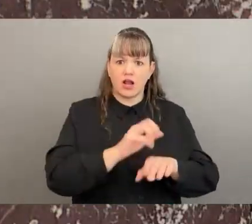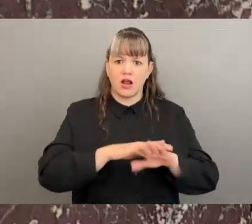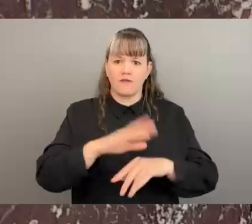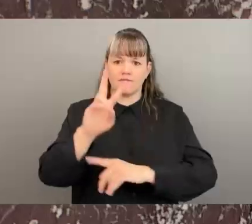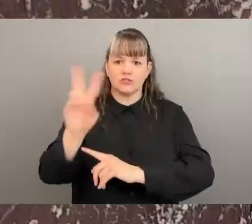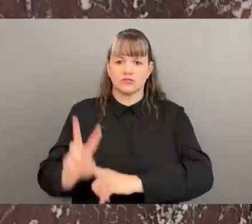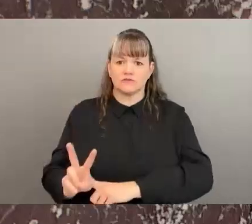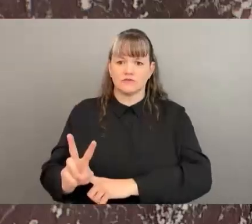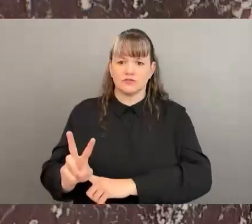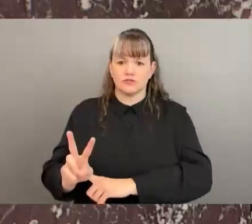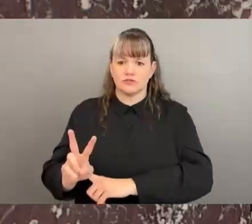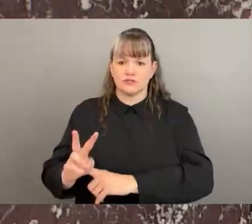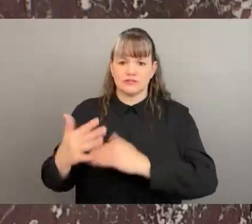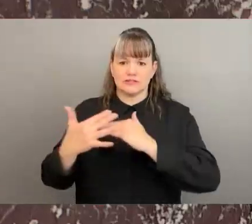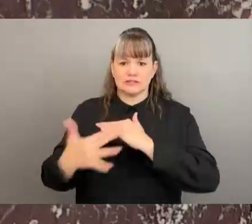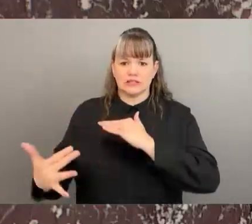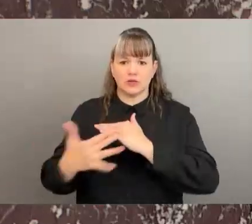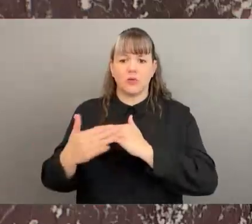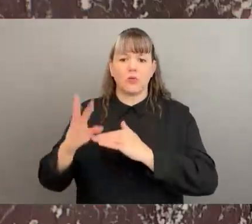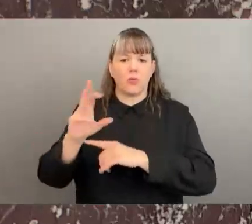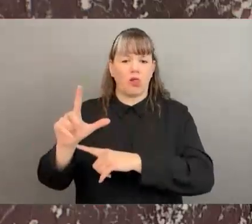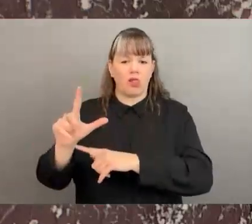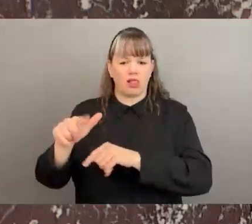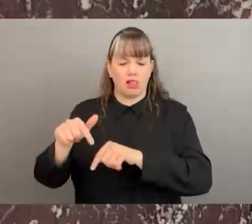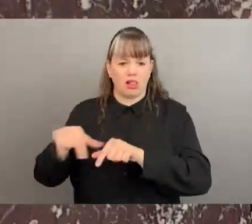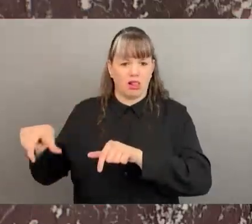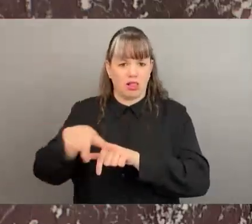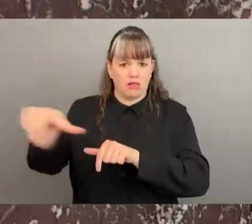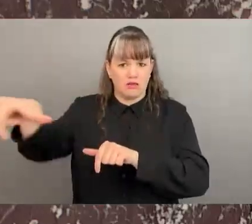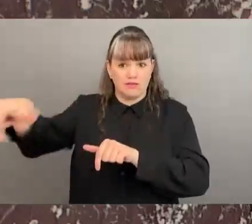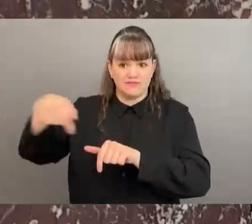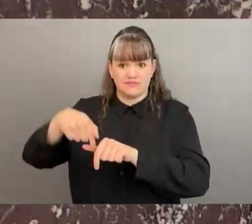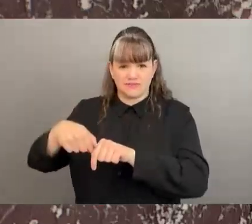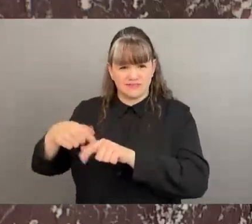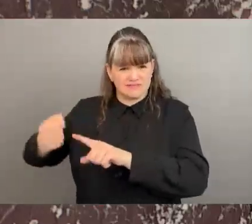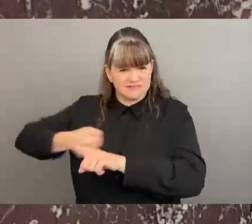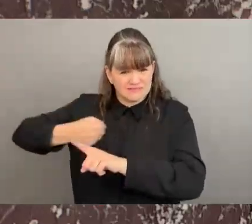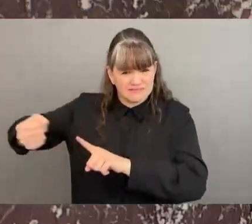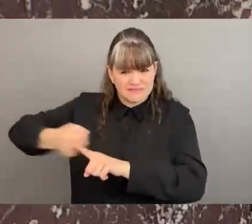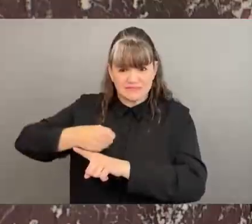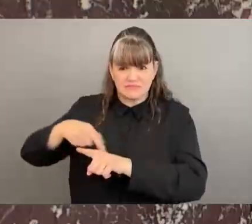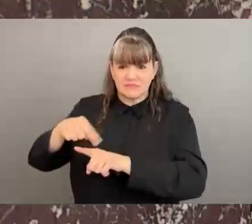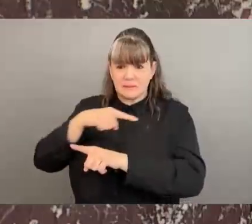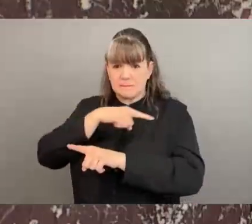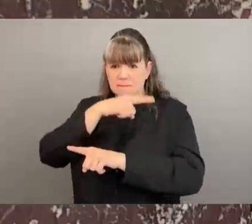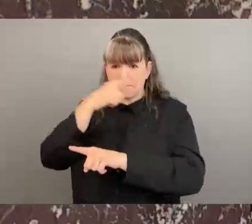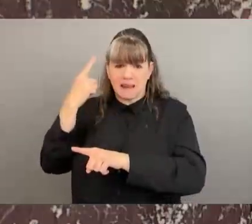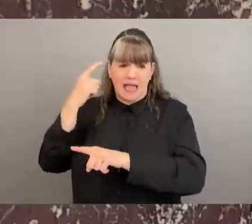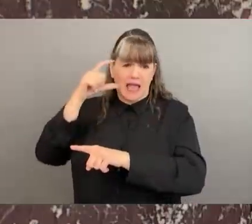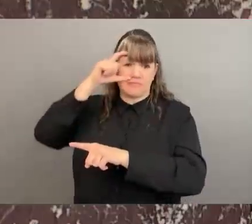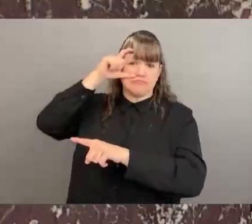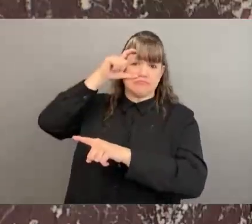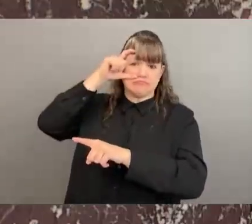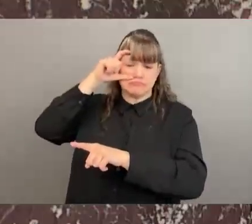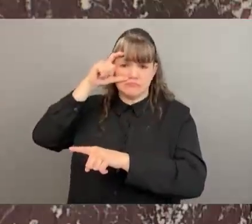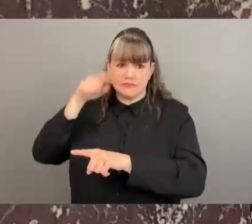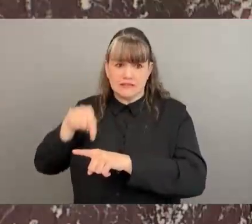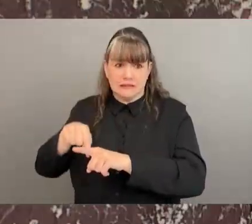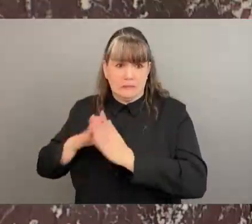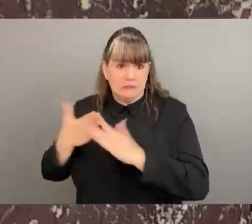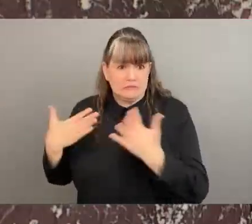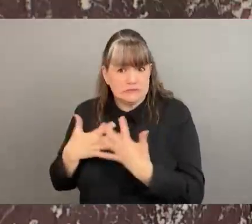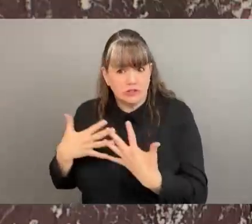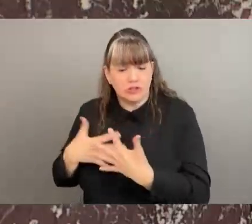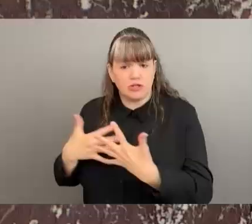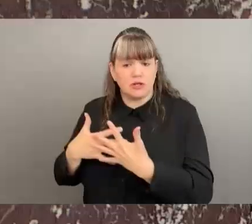eye, and more importantly, terrified for her life. But prior to the incident, the attacker's family had pleaded for him